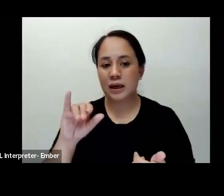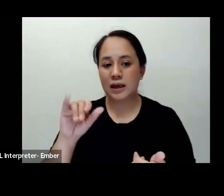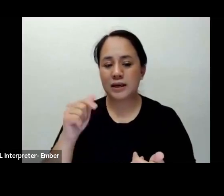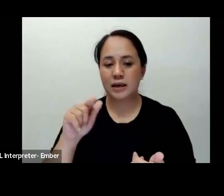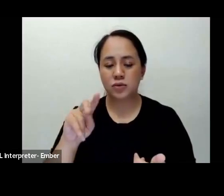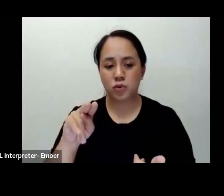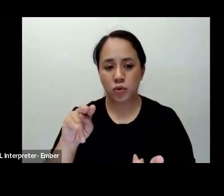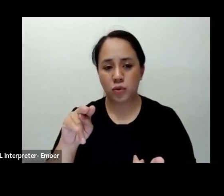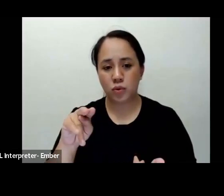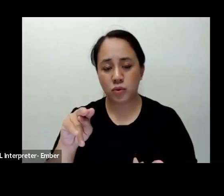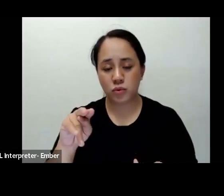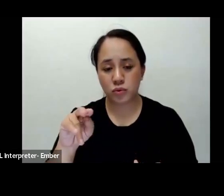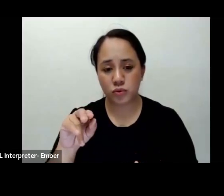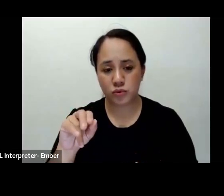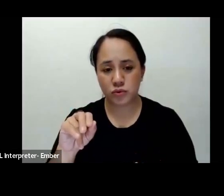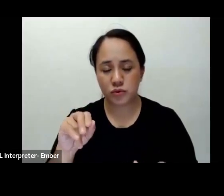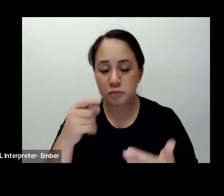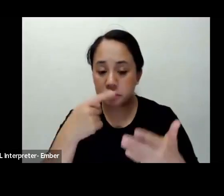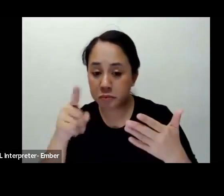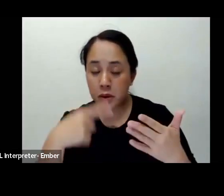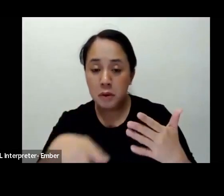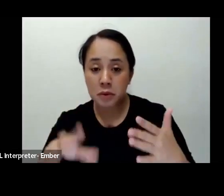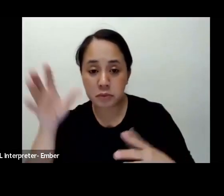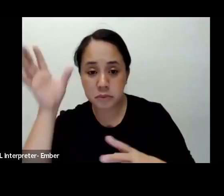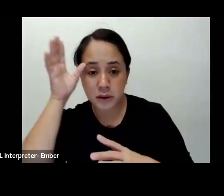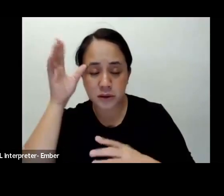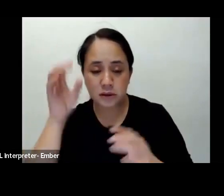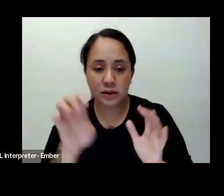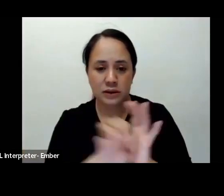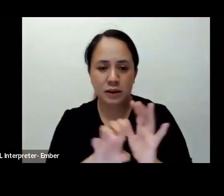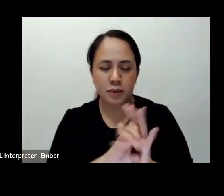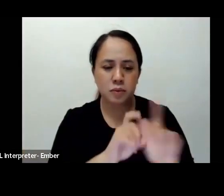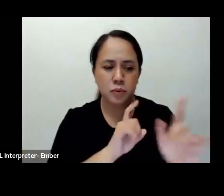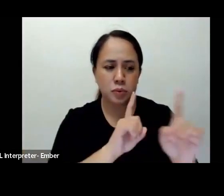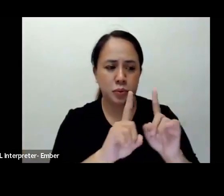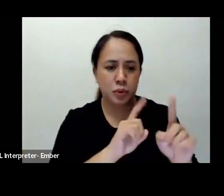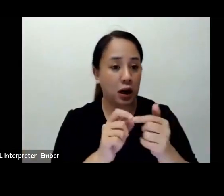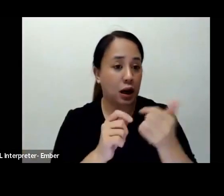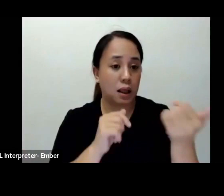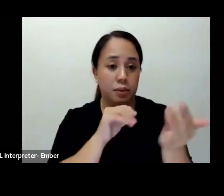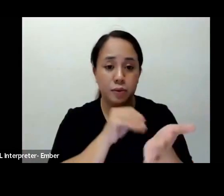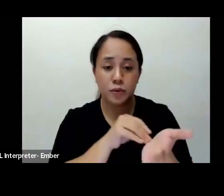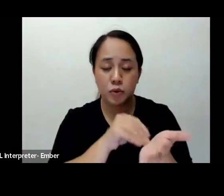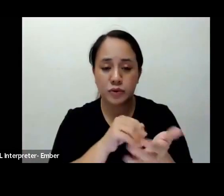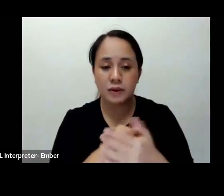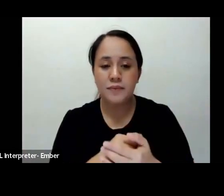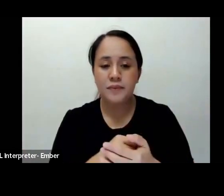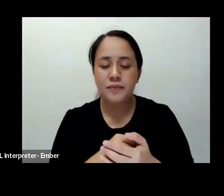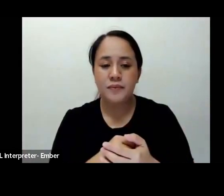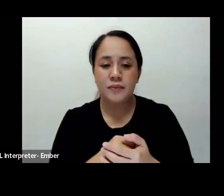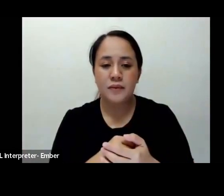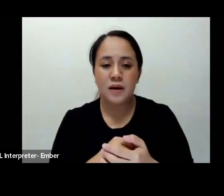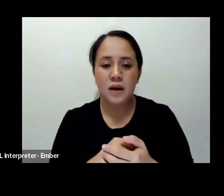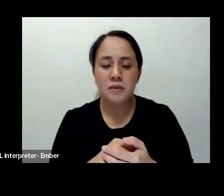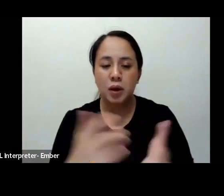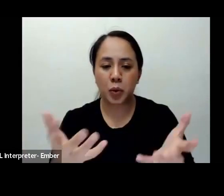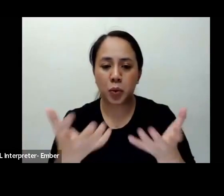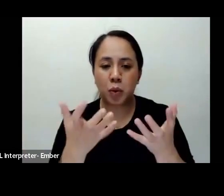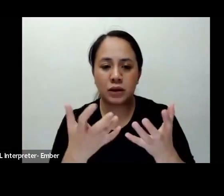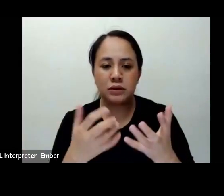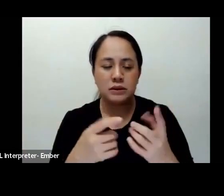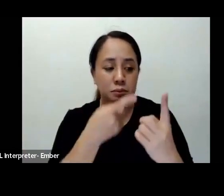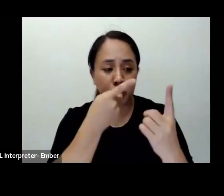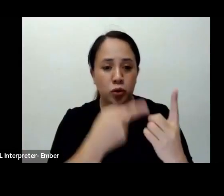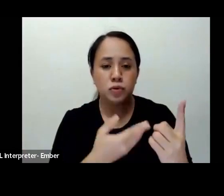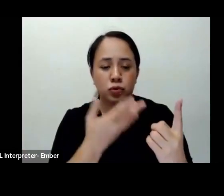cancer. For example, I was talking to another doctor who was saying, I wanted someone to